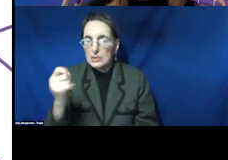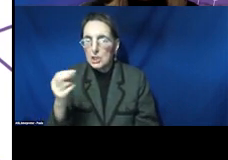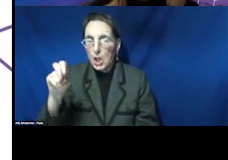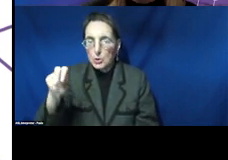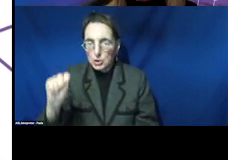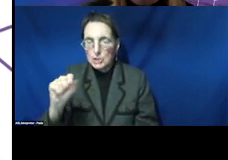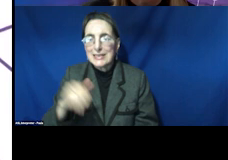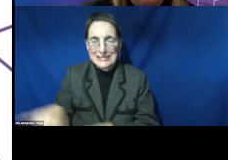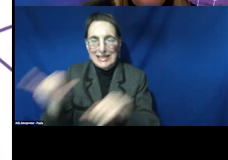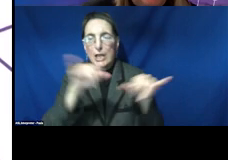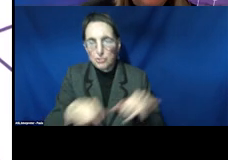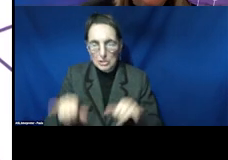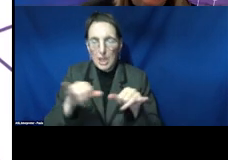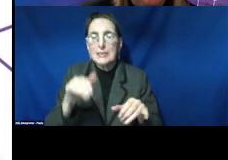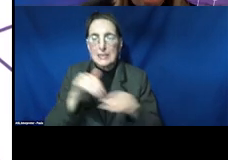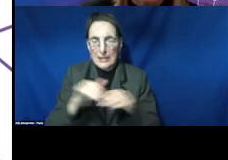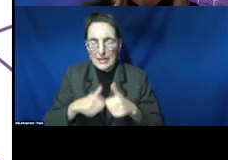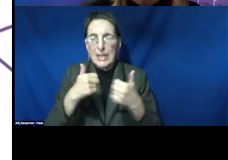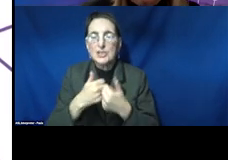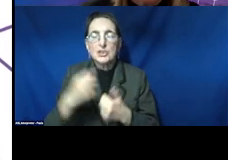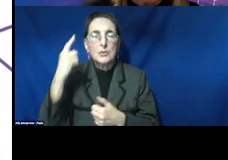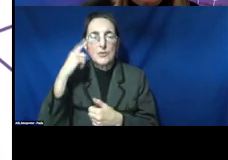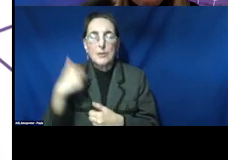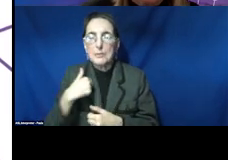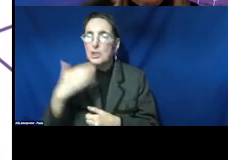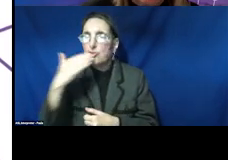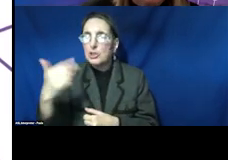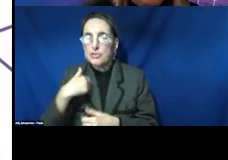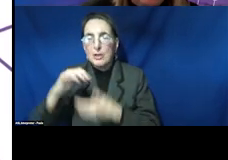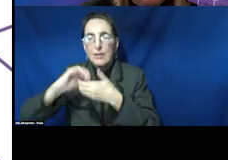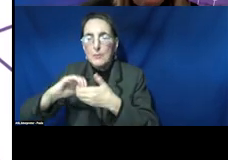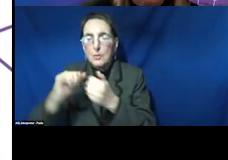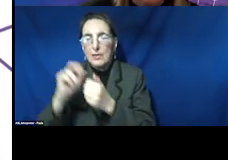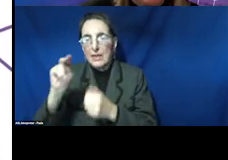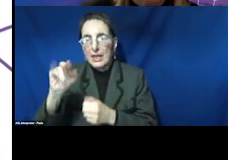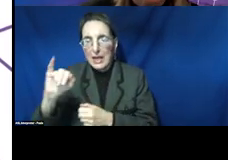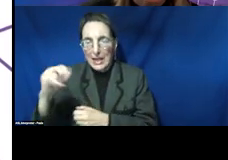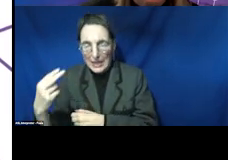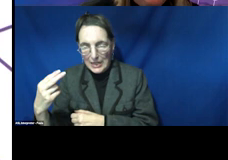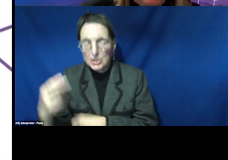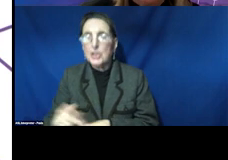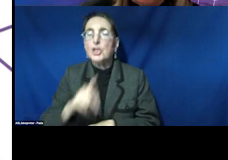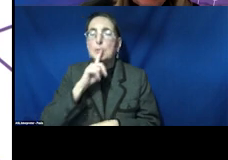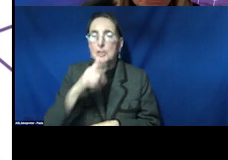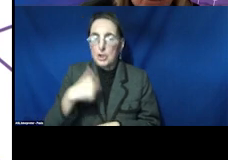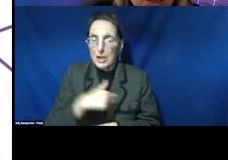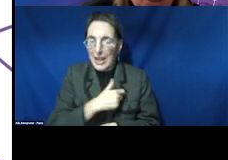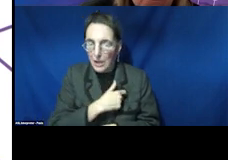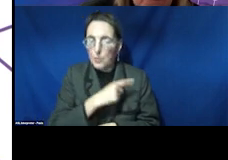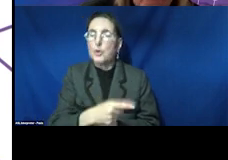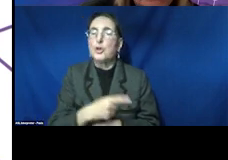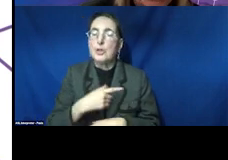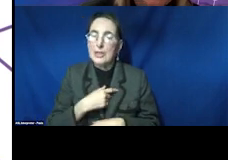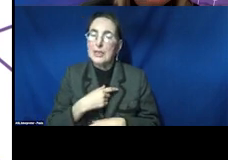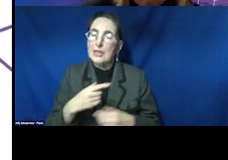helpful to collaborate with NIH on this to ensure that our disclosure requirements are as consistent